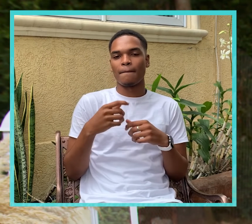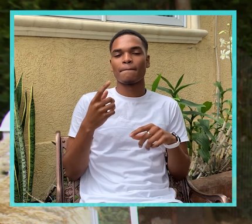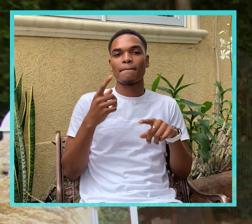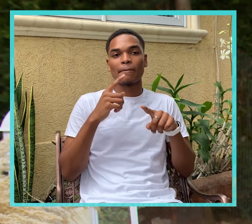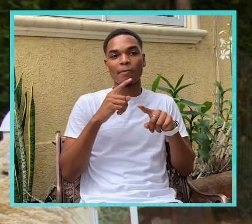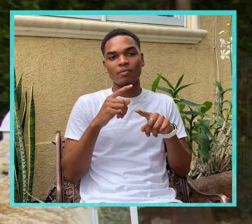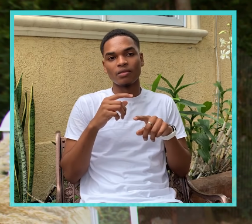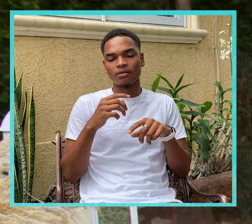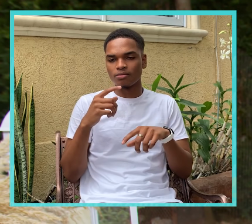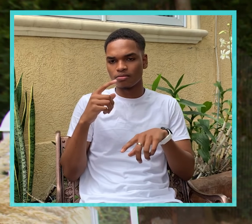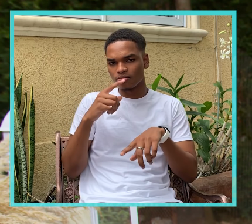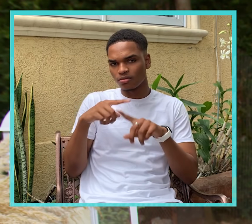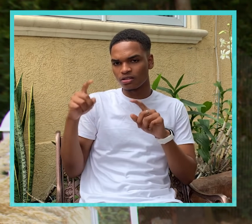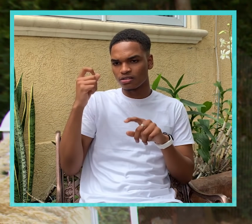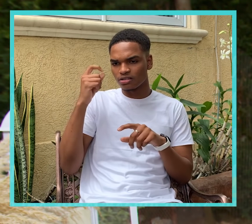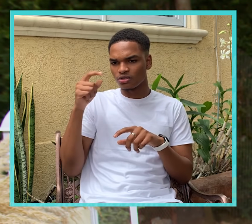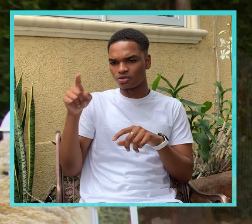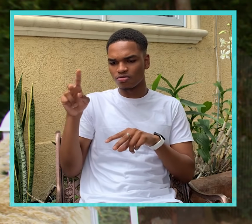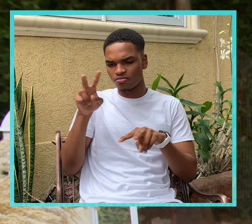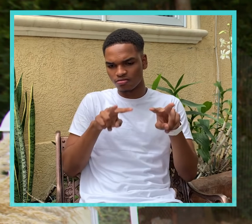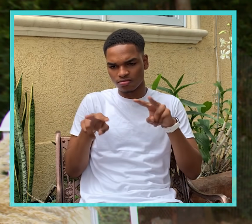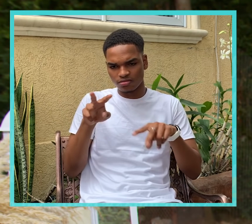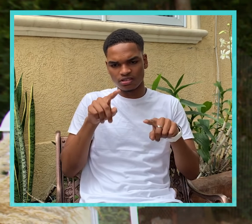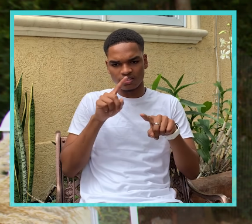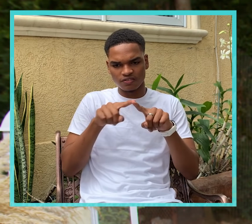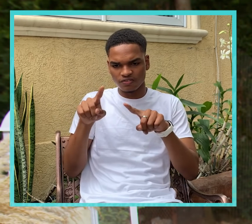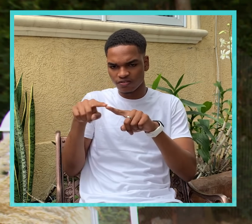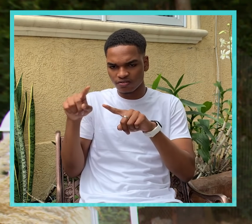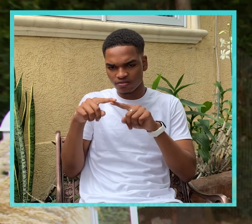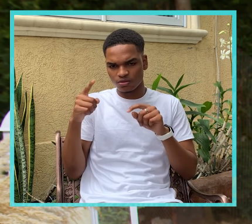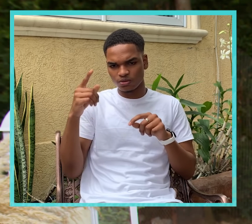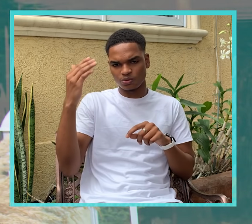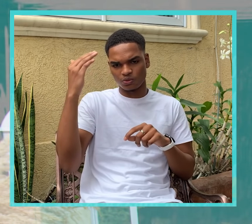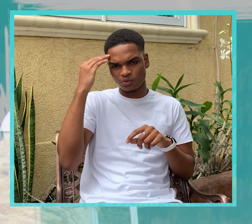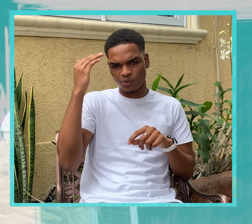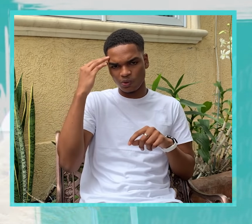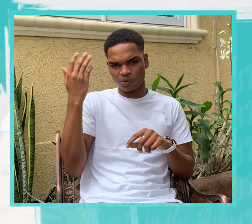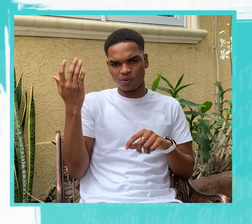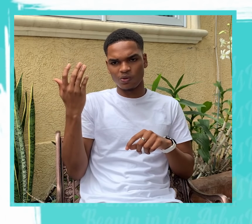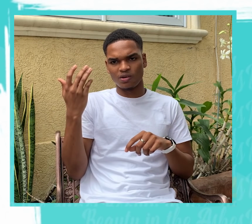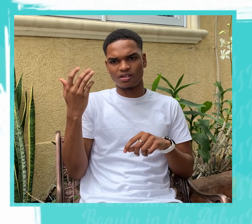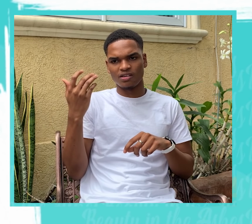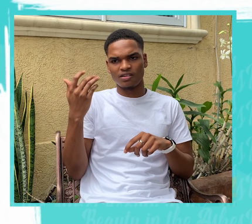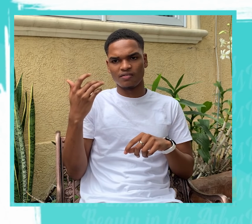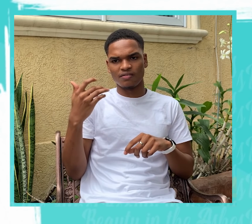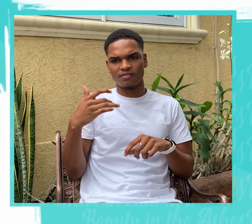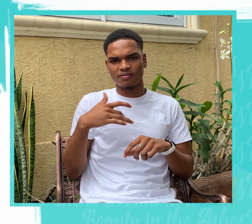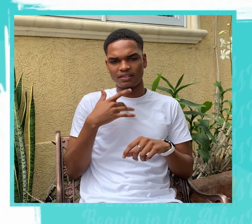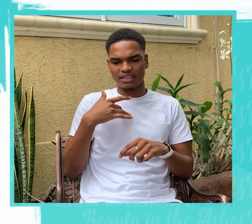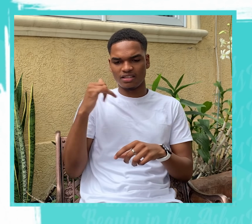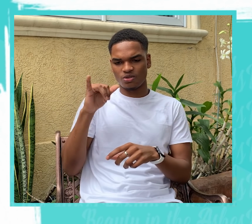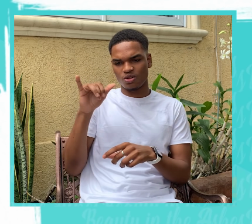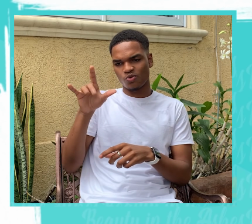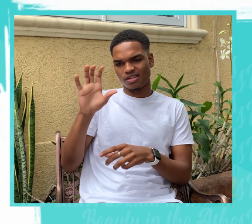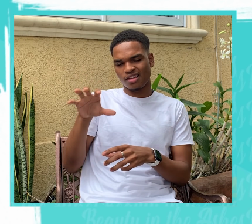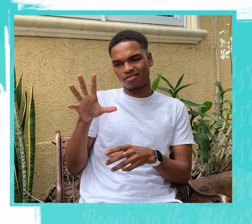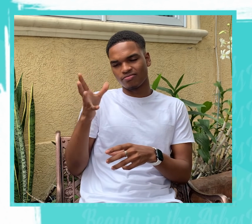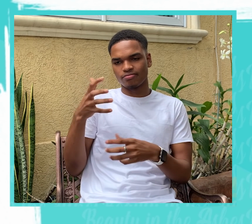But navigating the traditional school space, knowing that you didn't feel like you quite fit in that space.